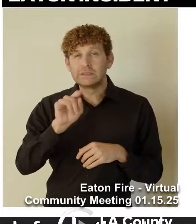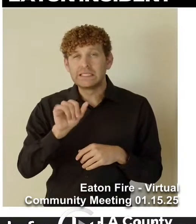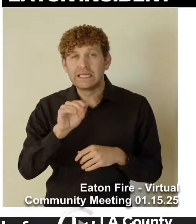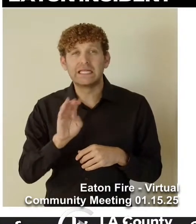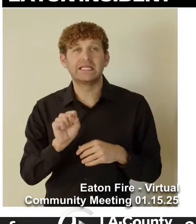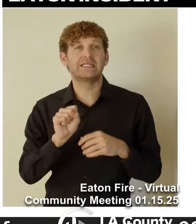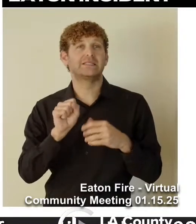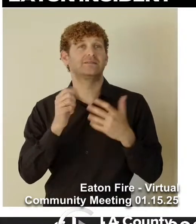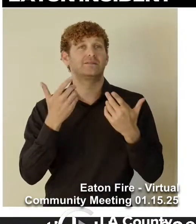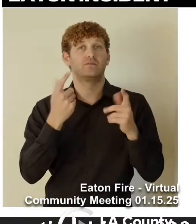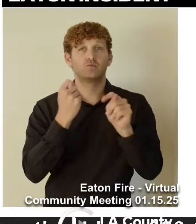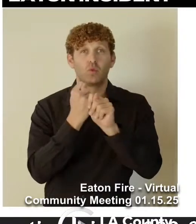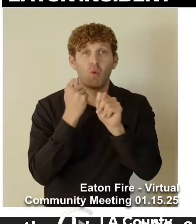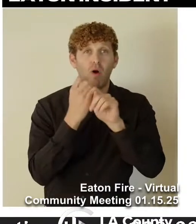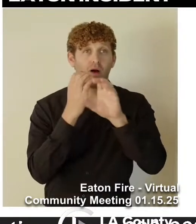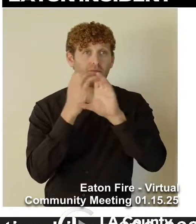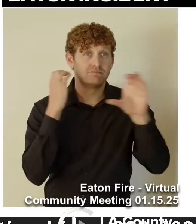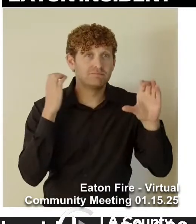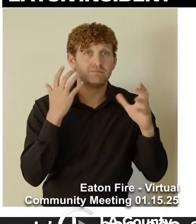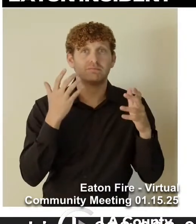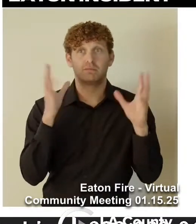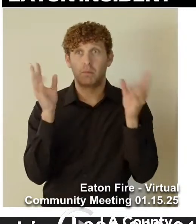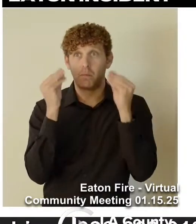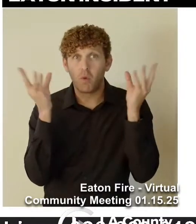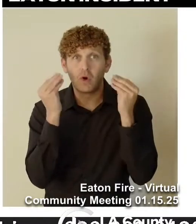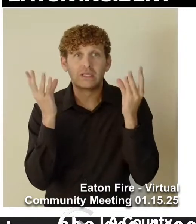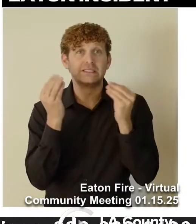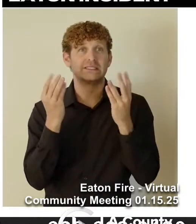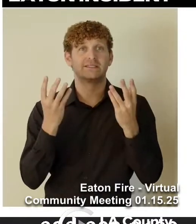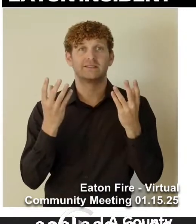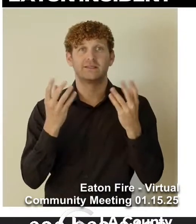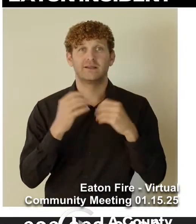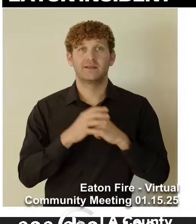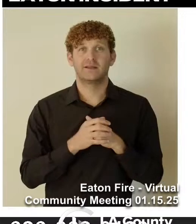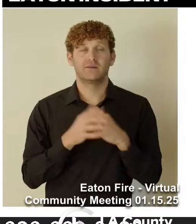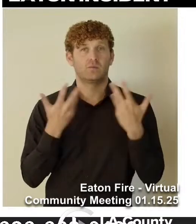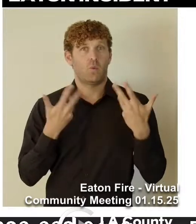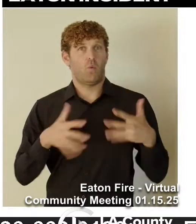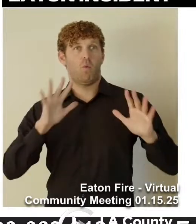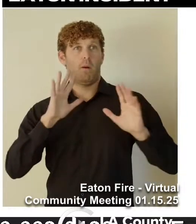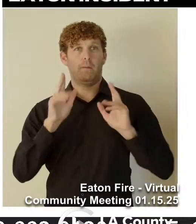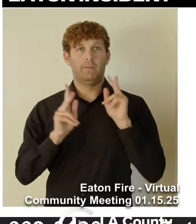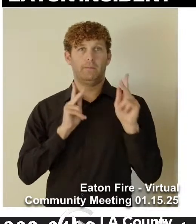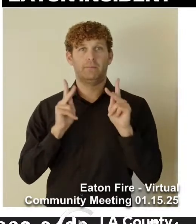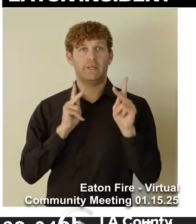vehicles, and emergency vehicles in the area working, and we don't want anyone to